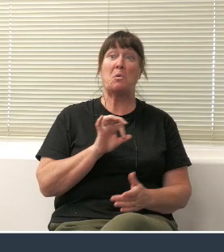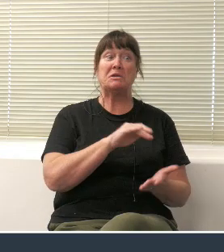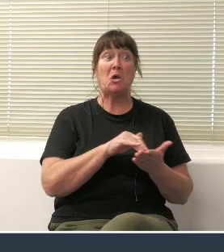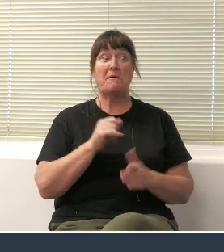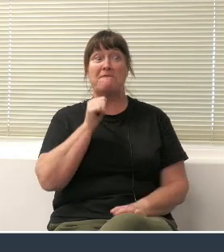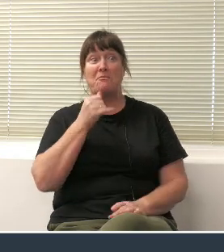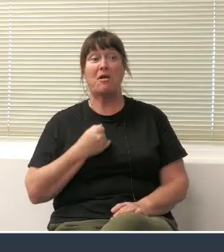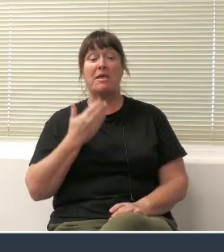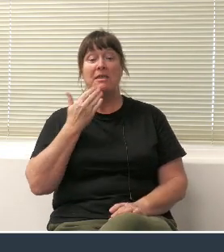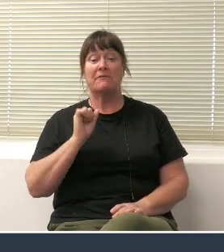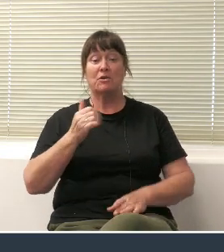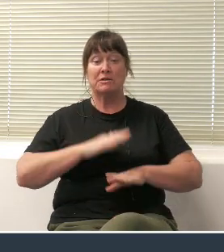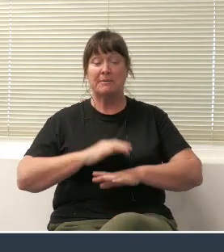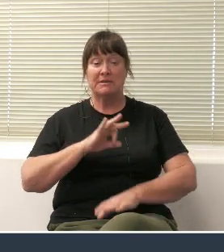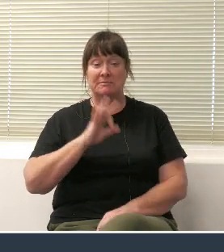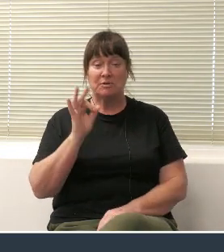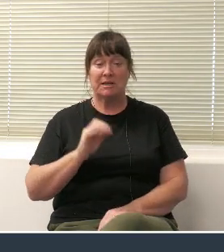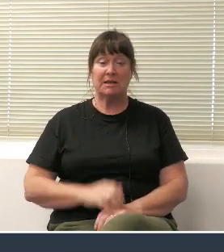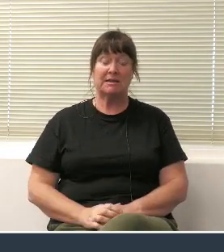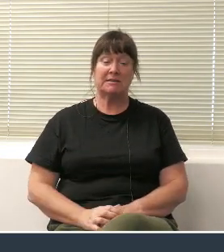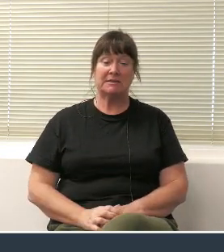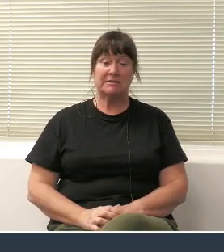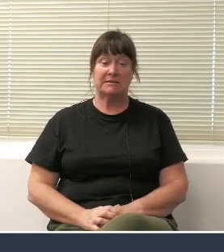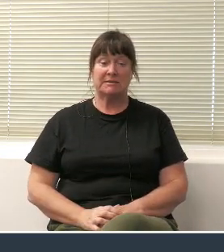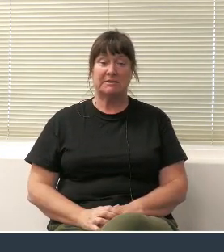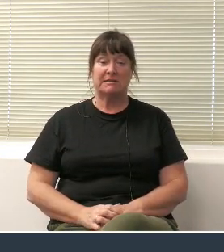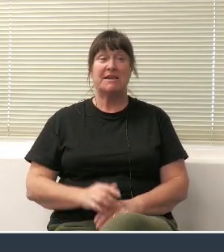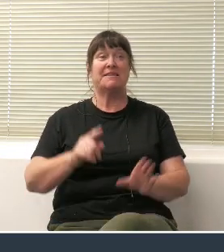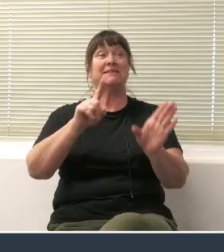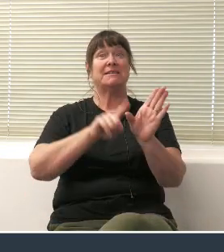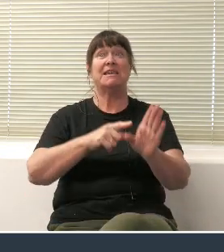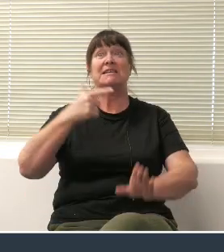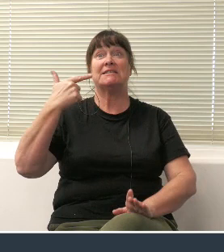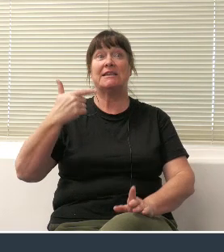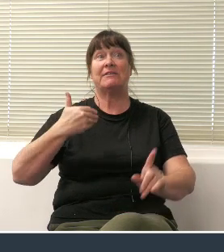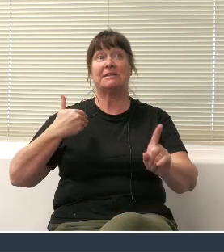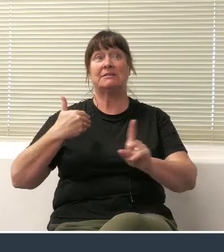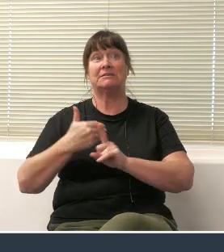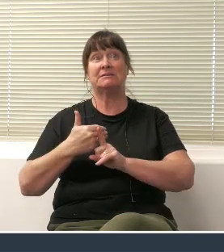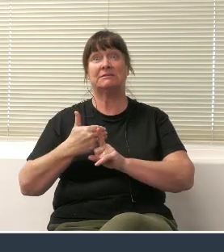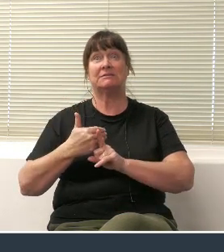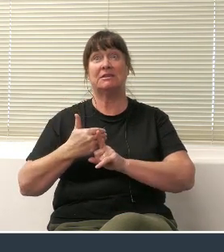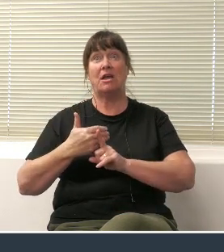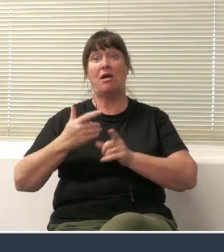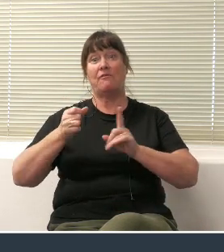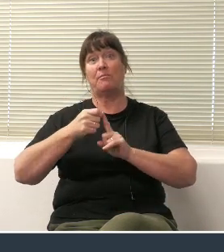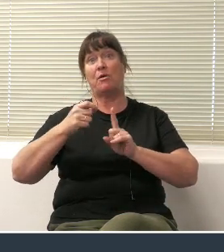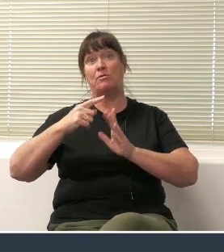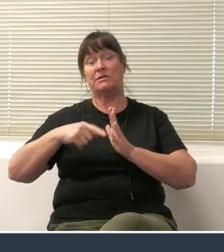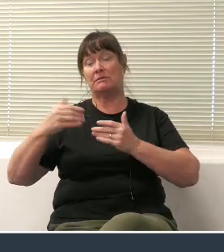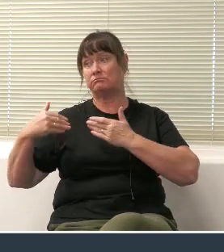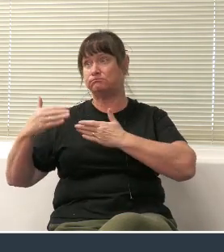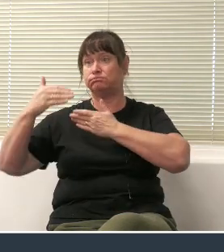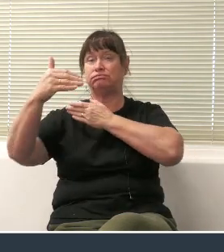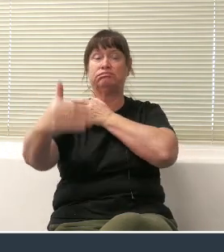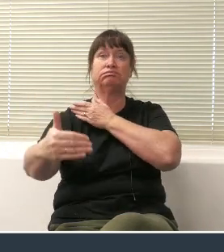Thank you for your time this morning. This is year 7 of a very long-term project that we've been